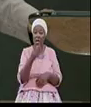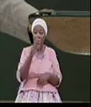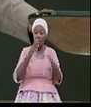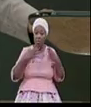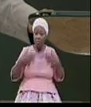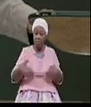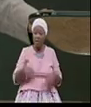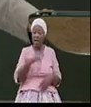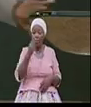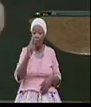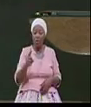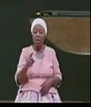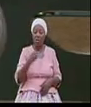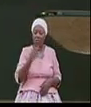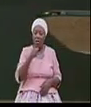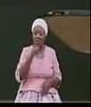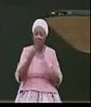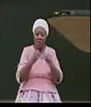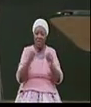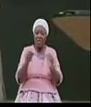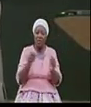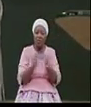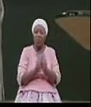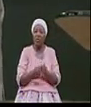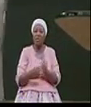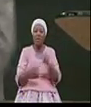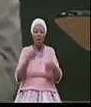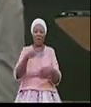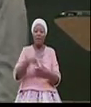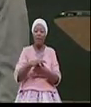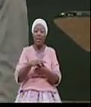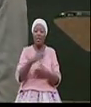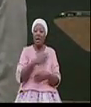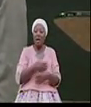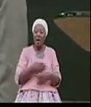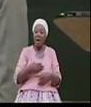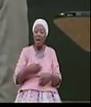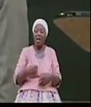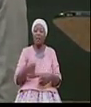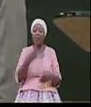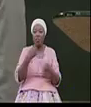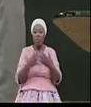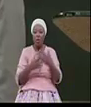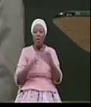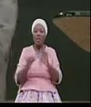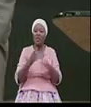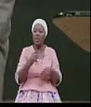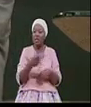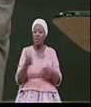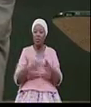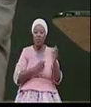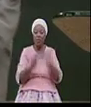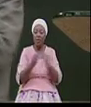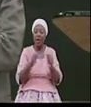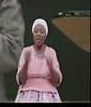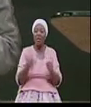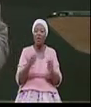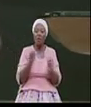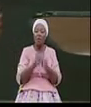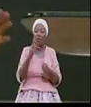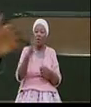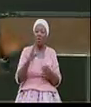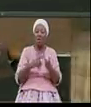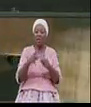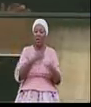not wrestling with flesh and blood. If there is anything to settle at all, the Lord will tell us, as